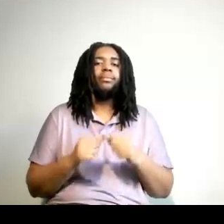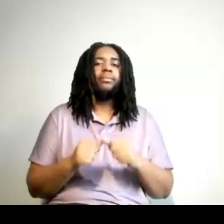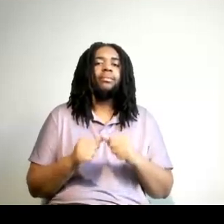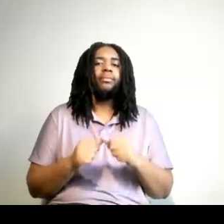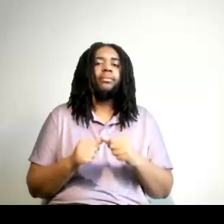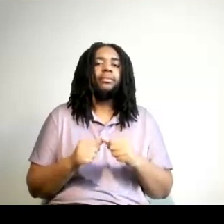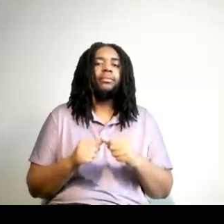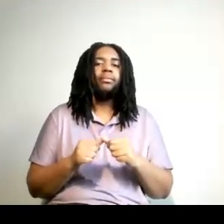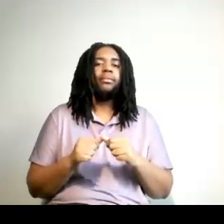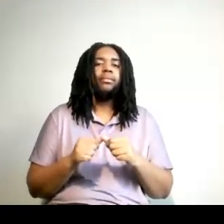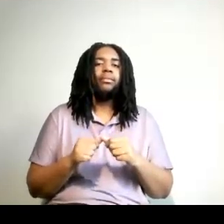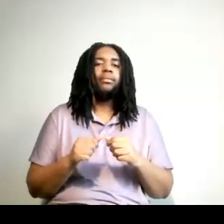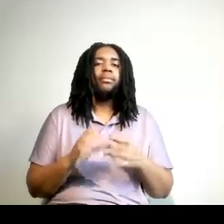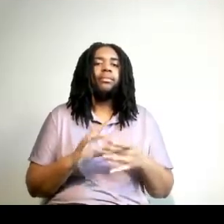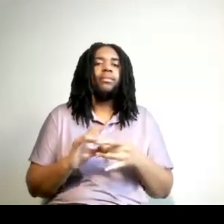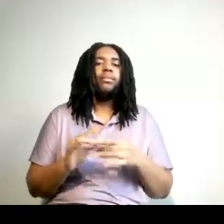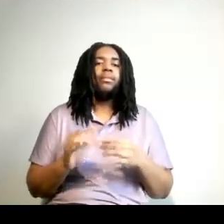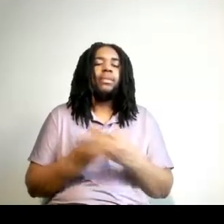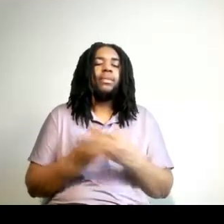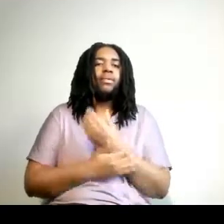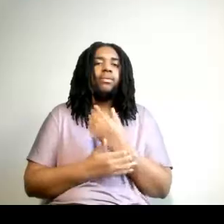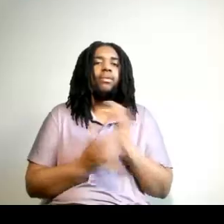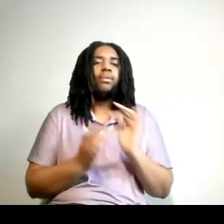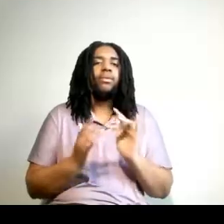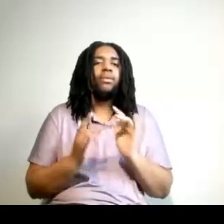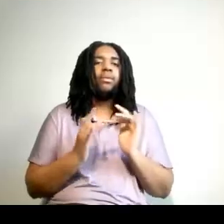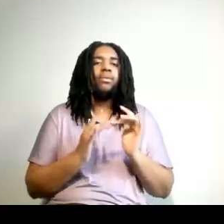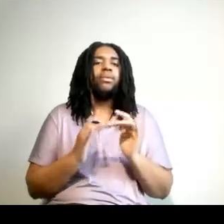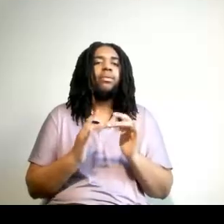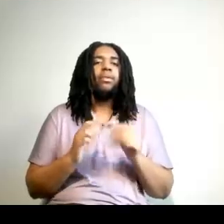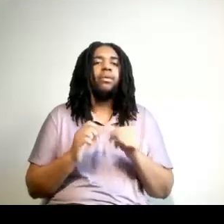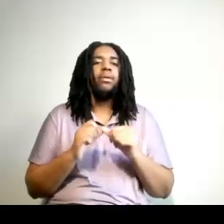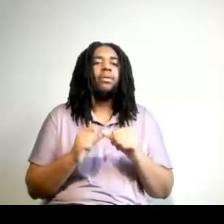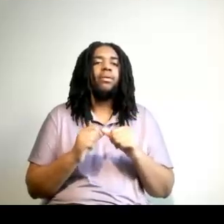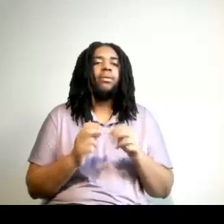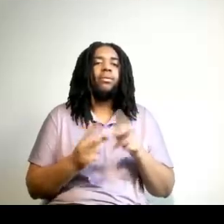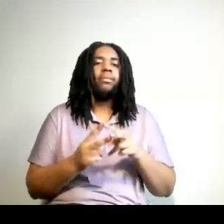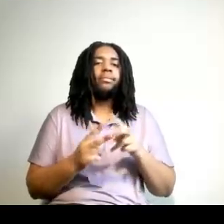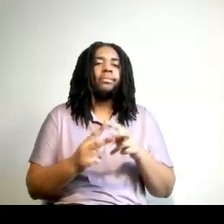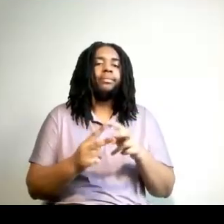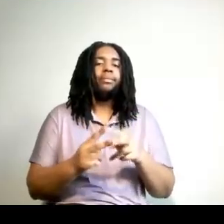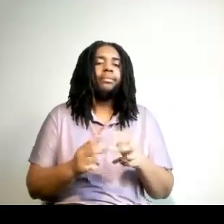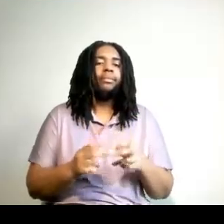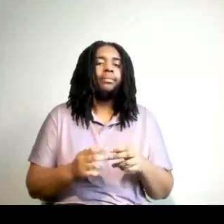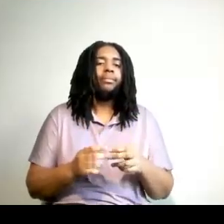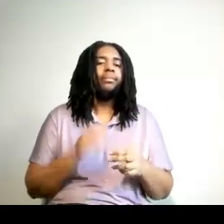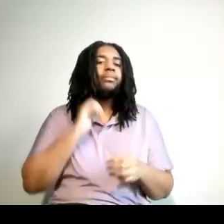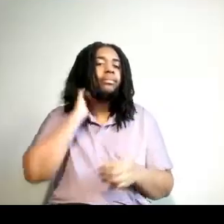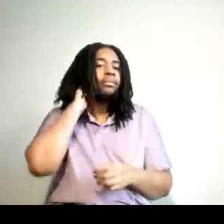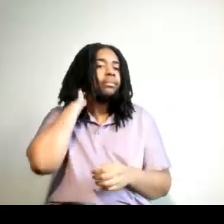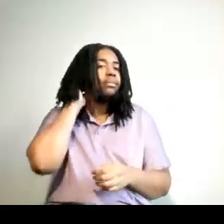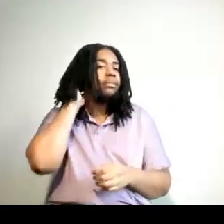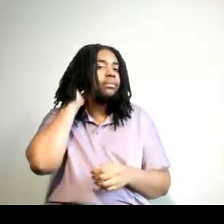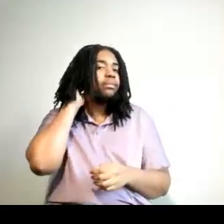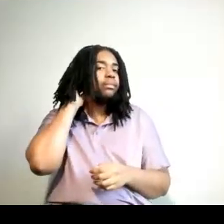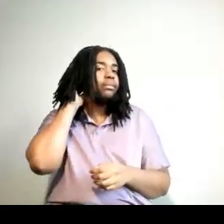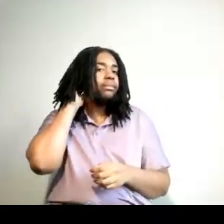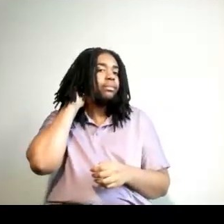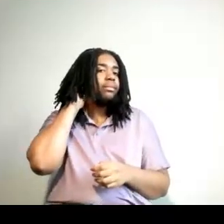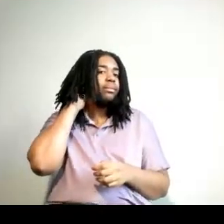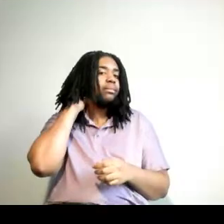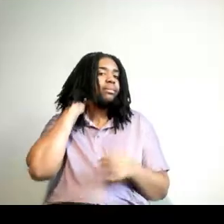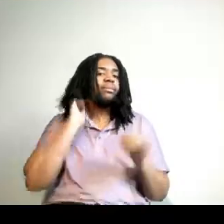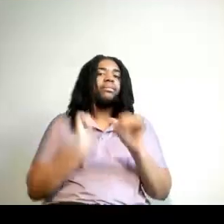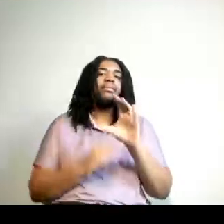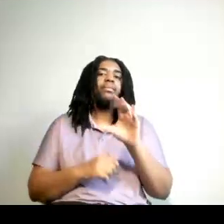foster new networks and ongoing partnerships, not unlike what Caleb was talking about in the